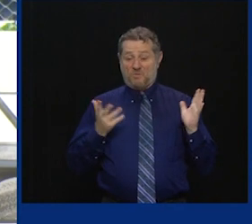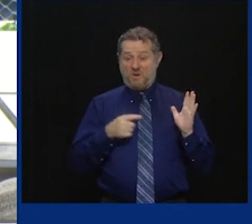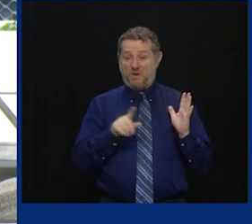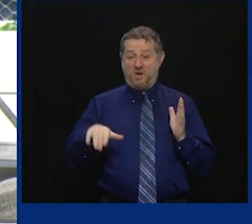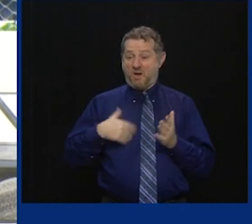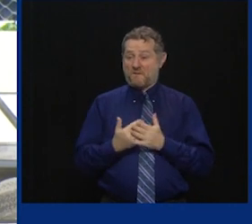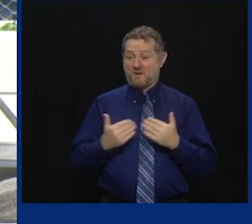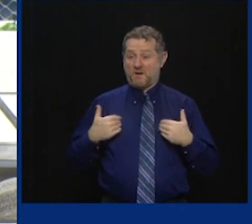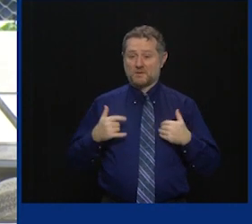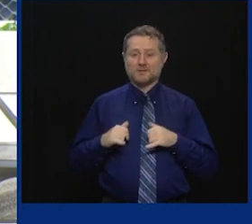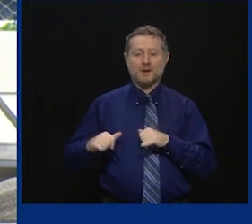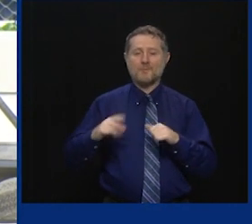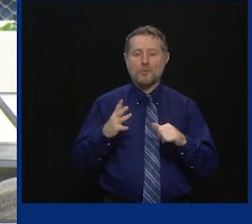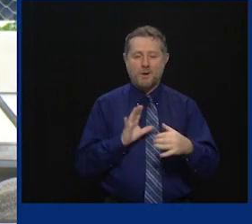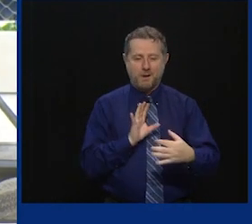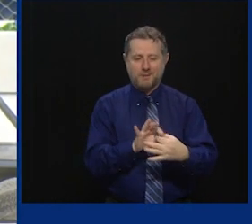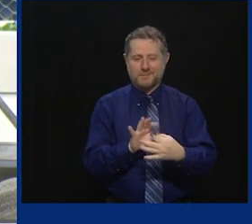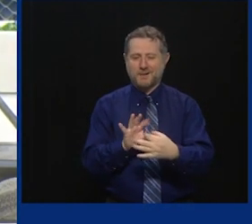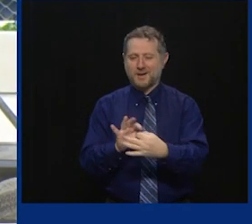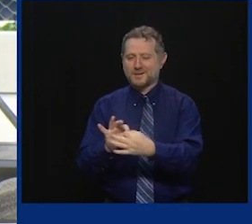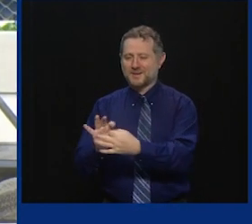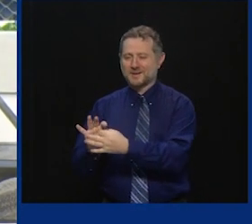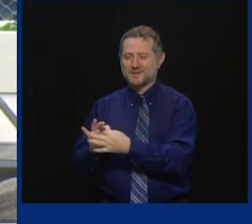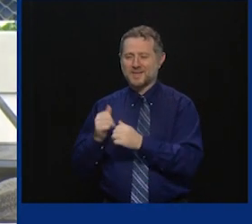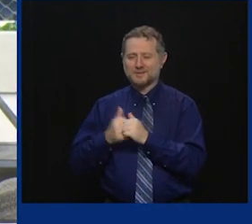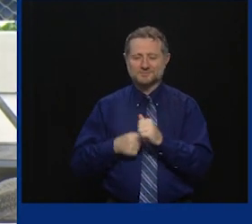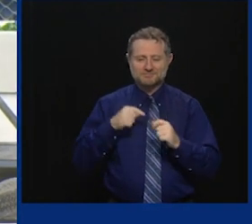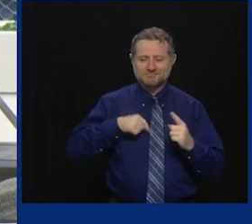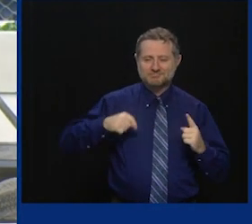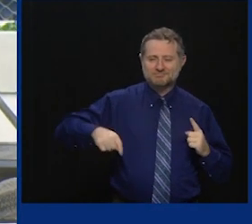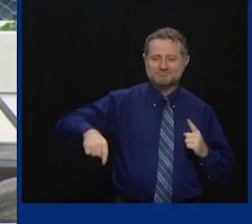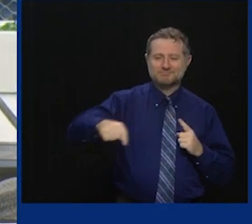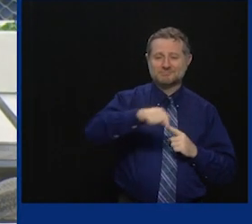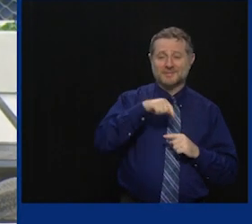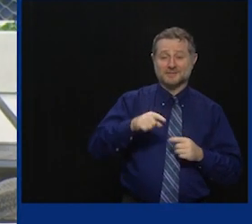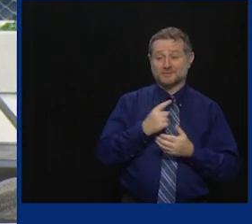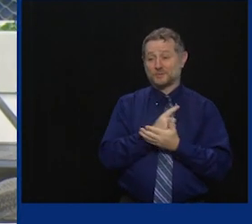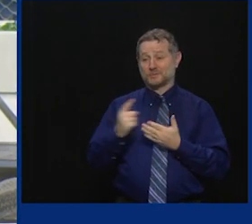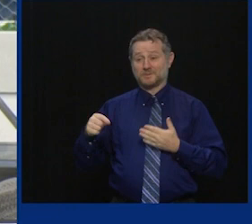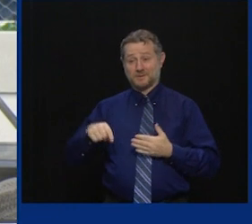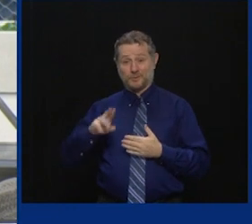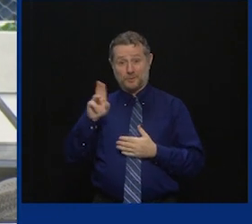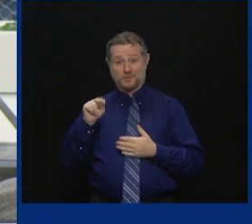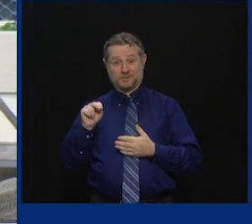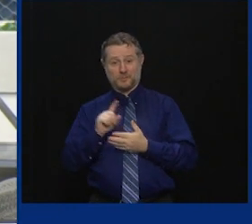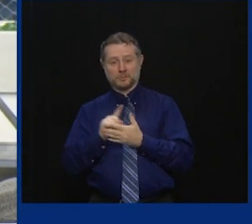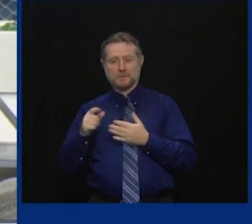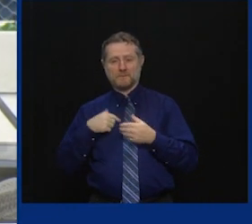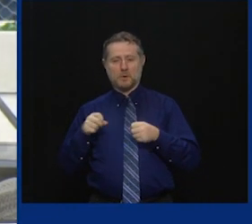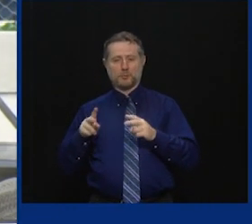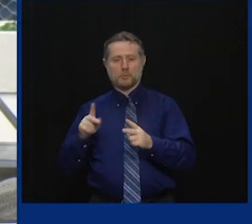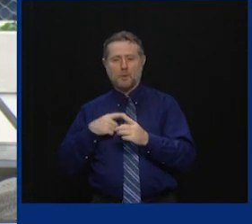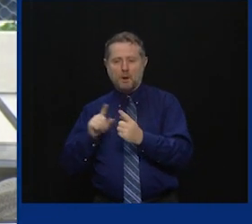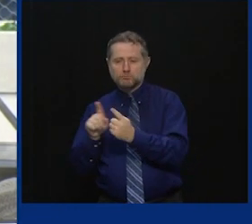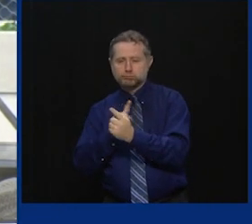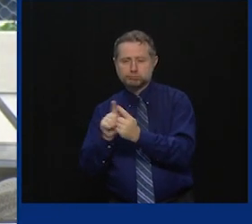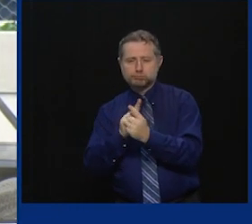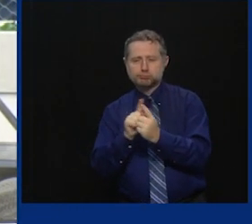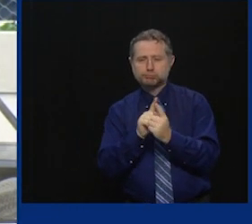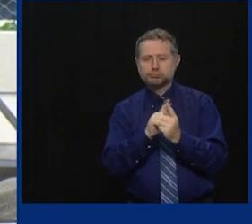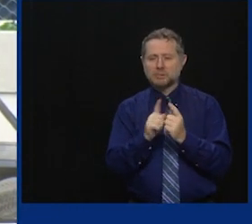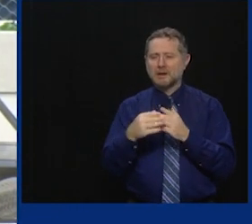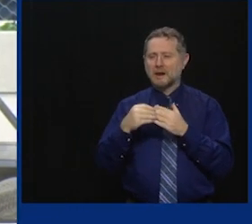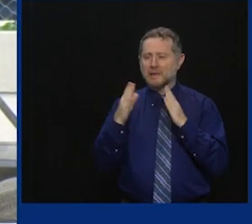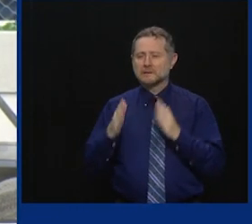connects each and every one of us. And you think about this during UN Week, as I had the opportunity to meet leaders from Great Britain and Ireland yesterday, as